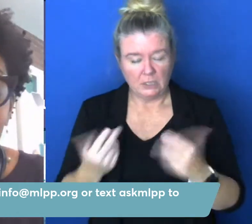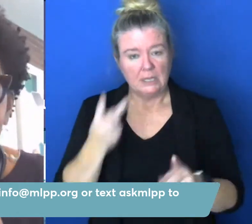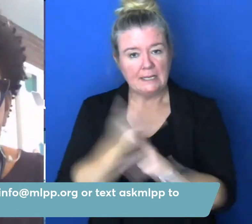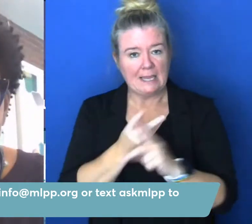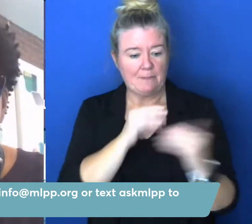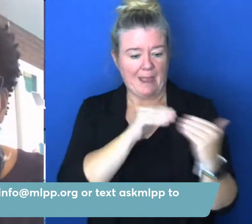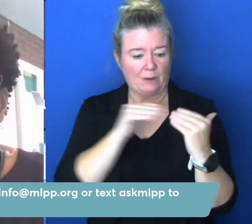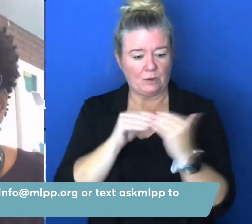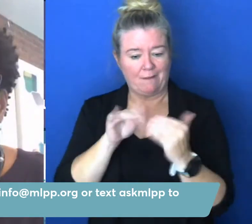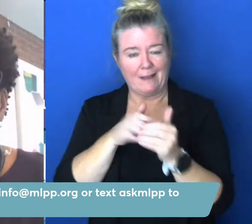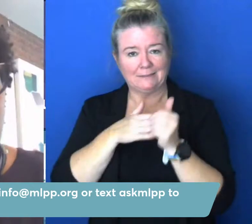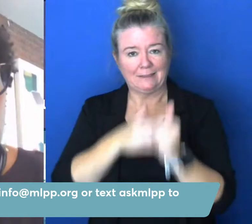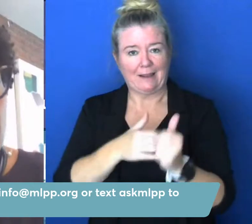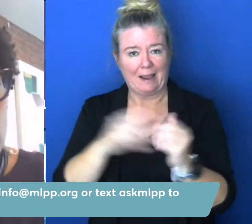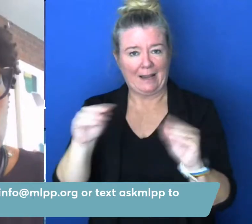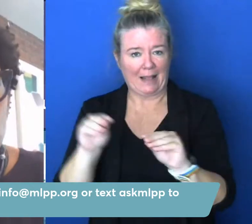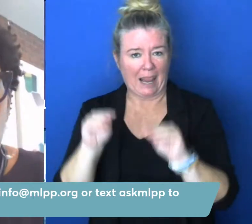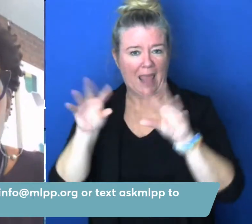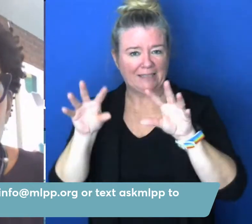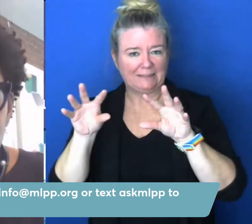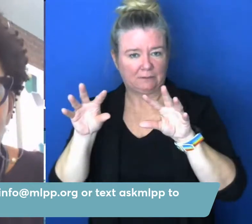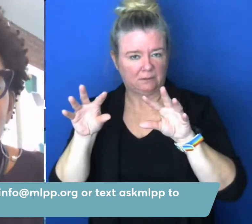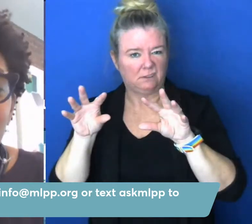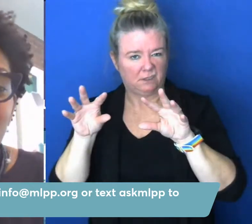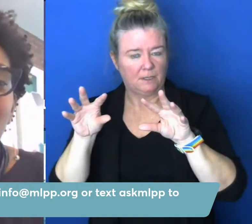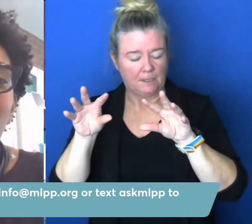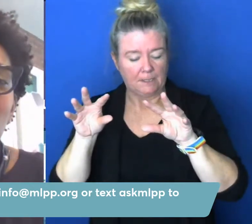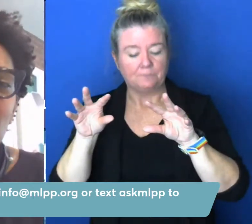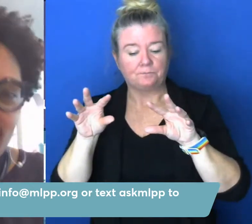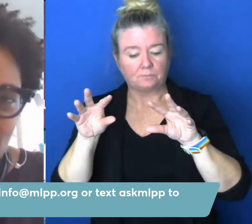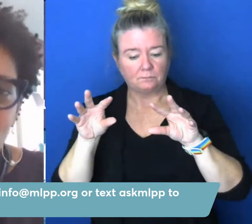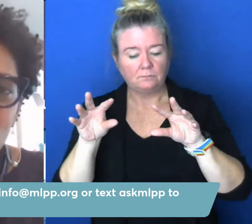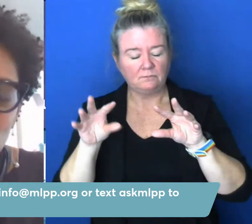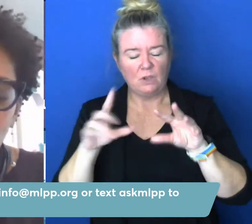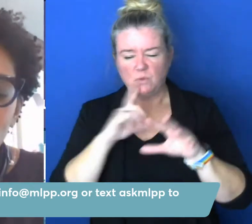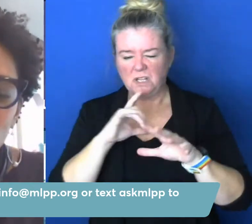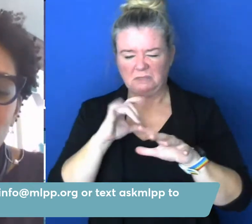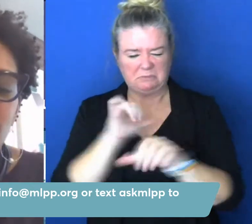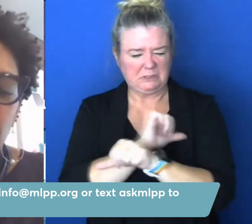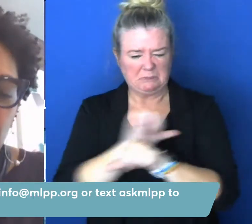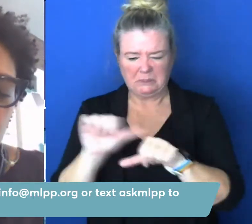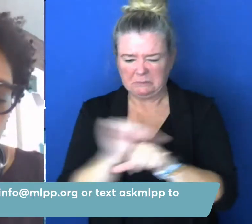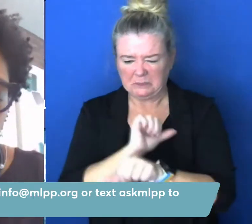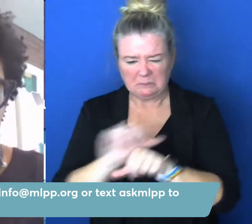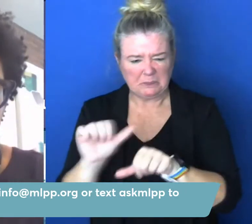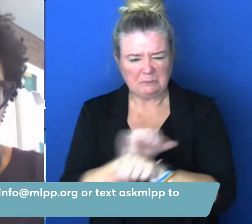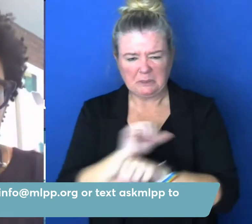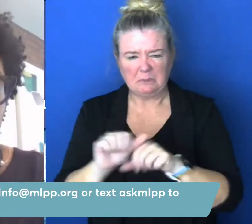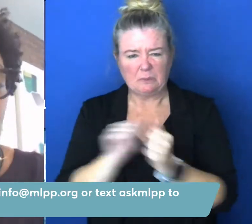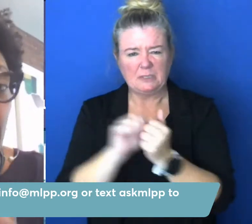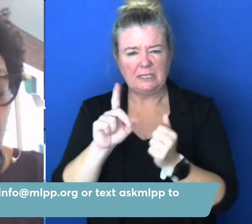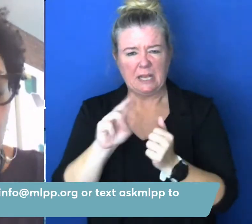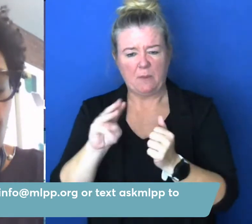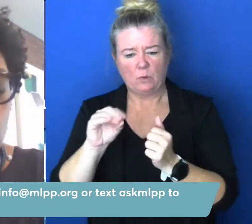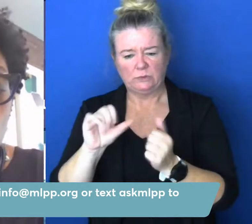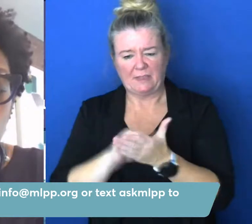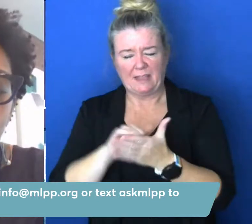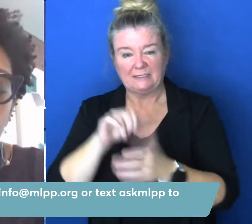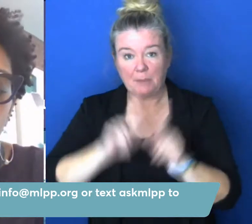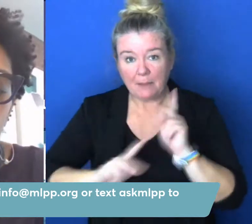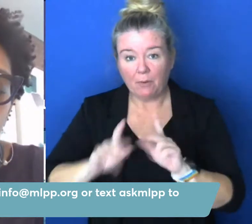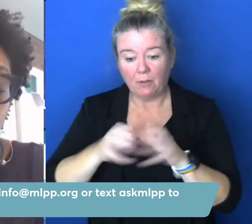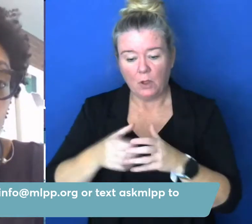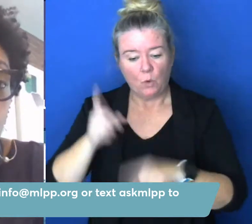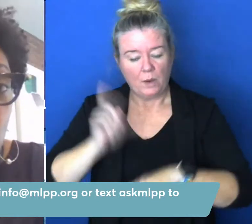our guiding light and invest fearlessly in the demos, which is the people. We can